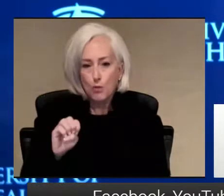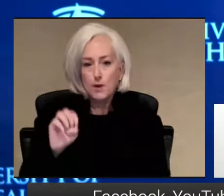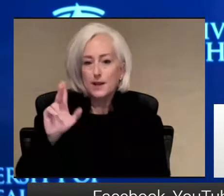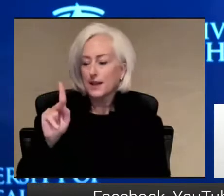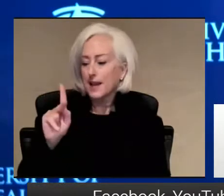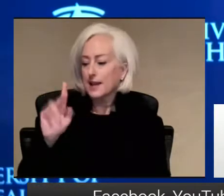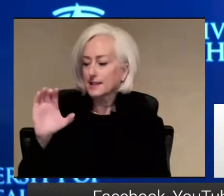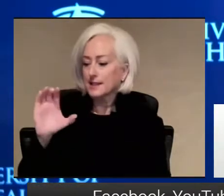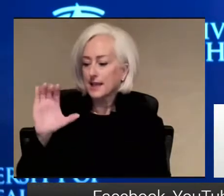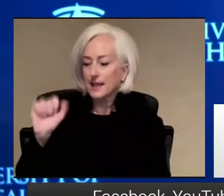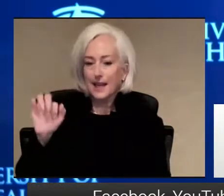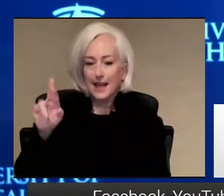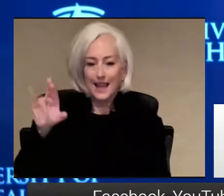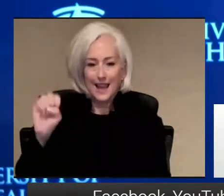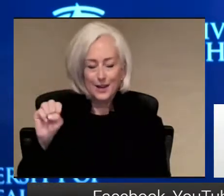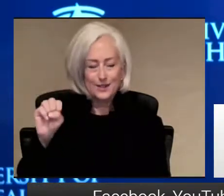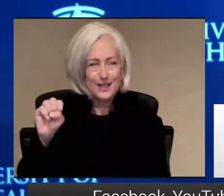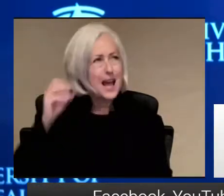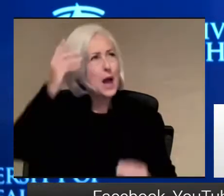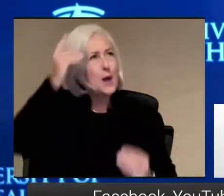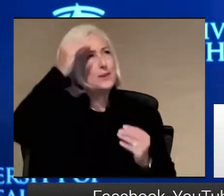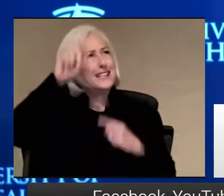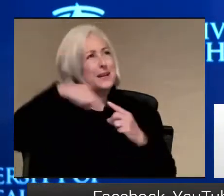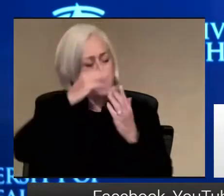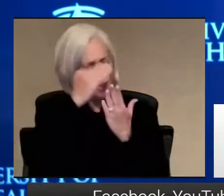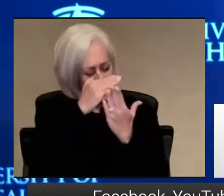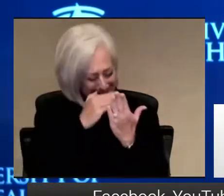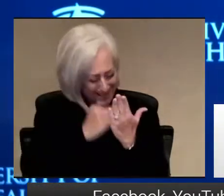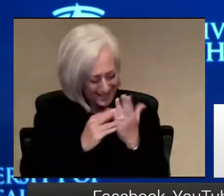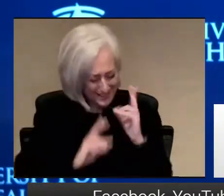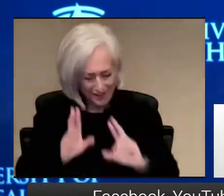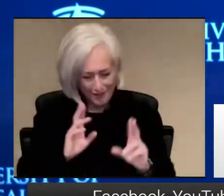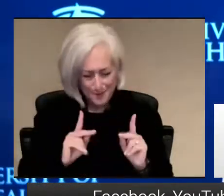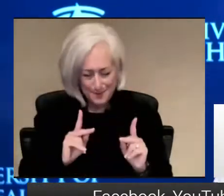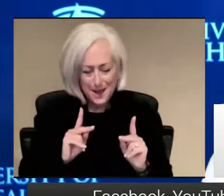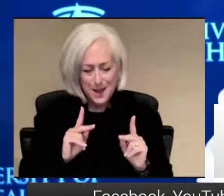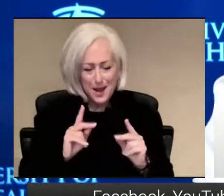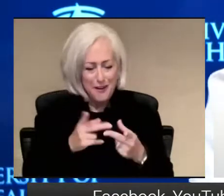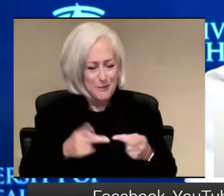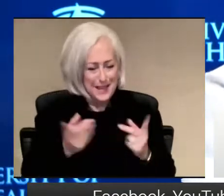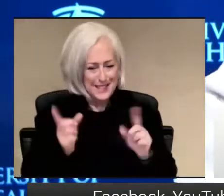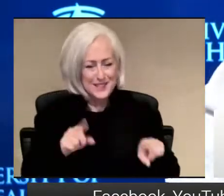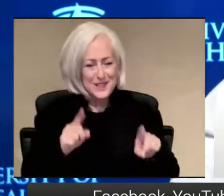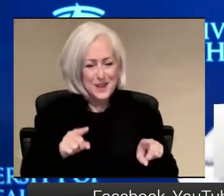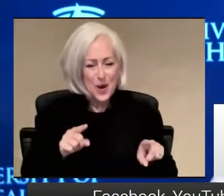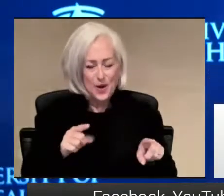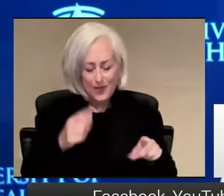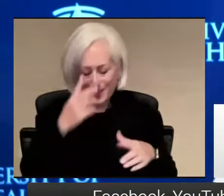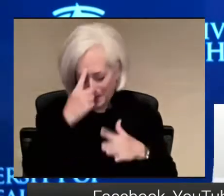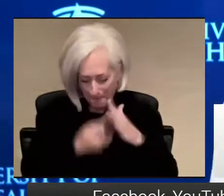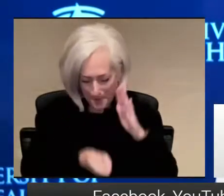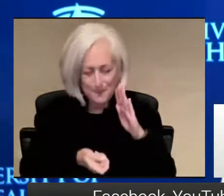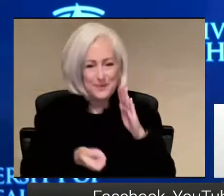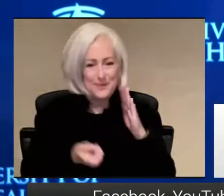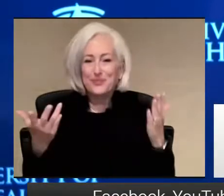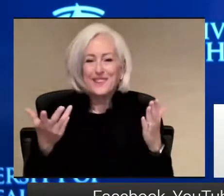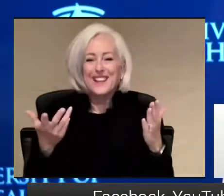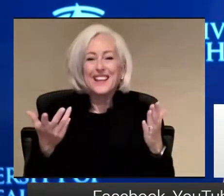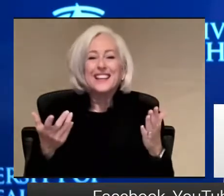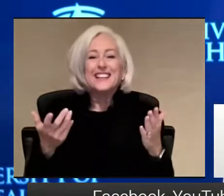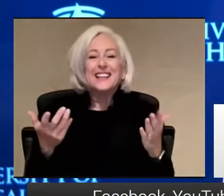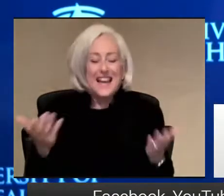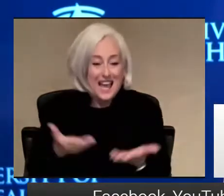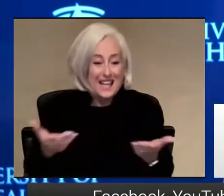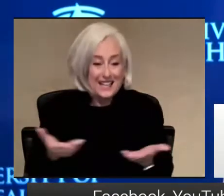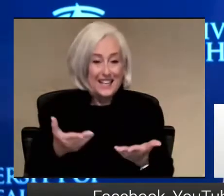I just had it. I was rehearsing the one in my head so I could name all three of them. Samuel Rogers got it. And then here on our side, then in